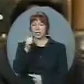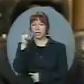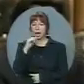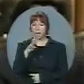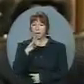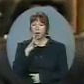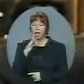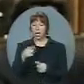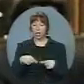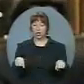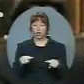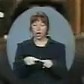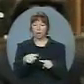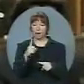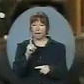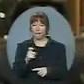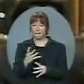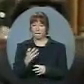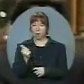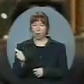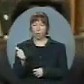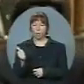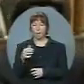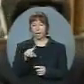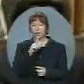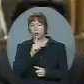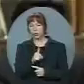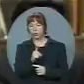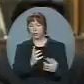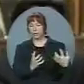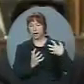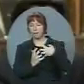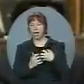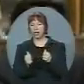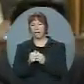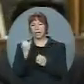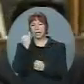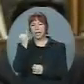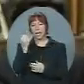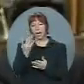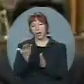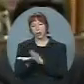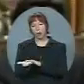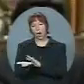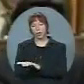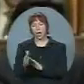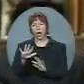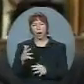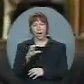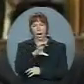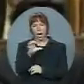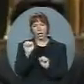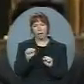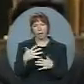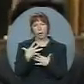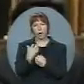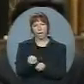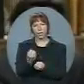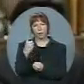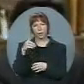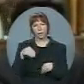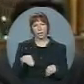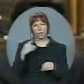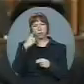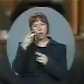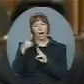right-wing agenda. How can Canadians trust this Prime Minister to respect their rights and values when he